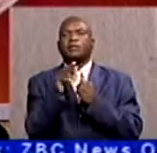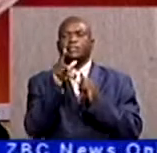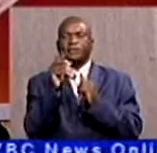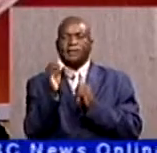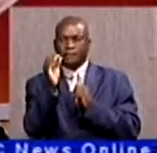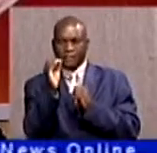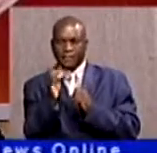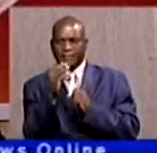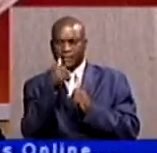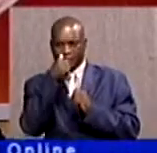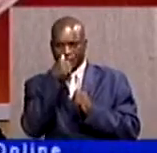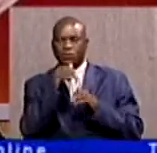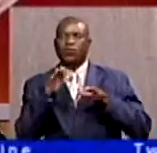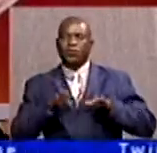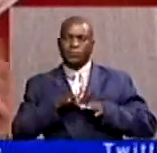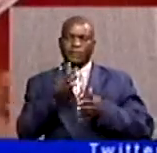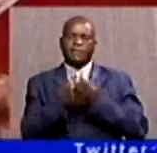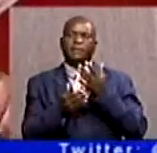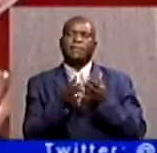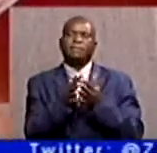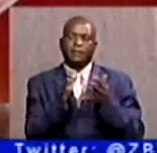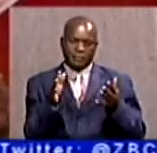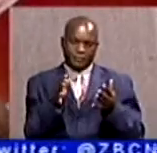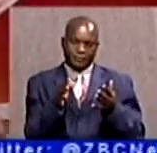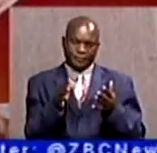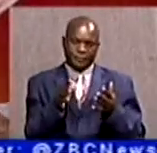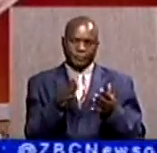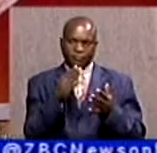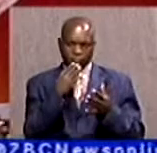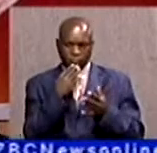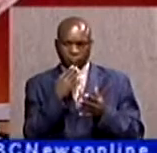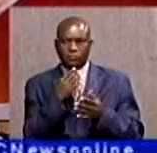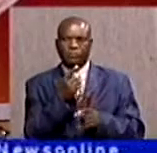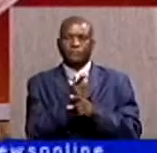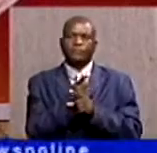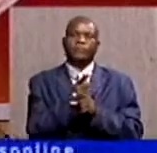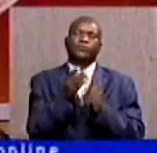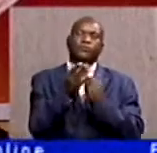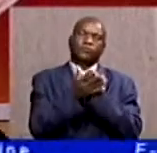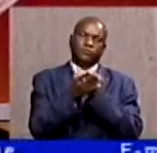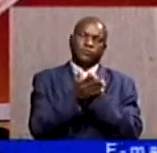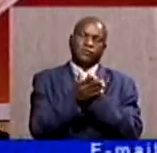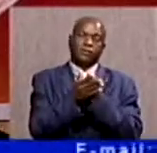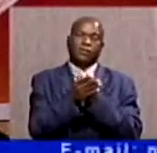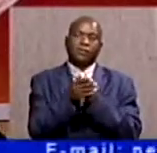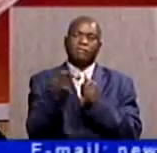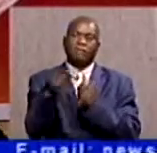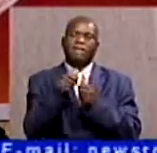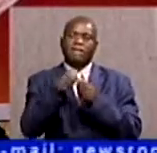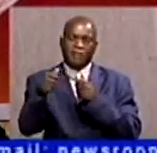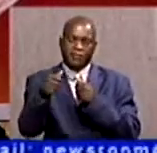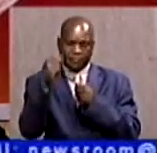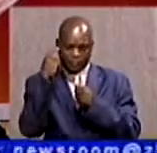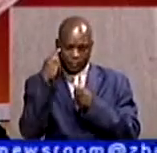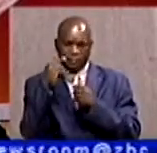still in marginalized positions. And indeed, we really want to focus on sub-national, rural level, because there the gap is